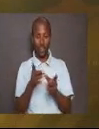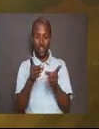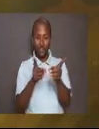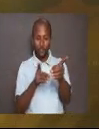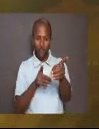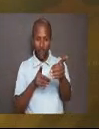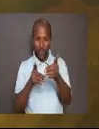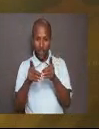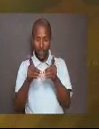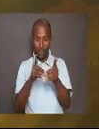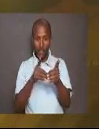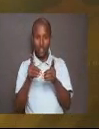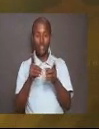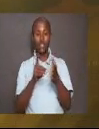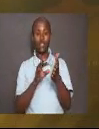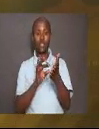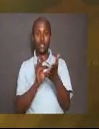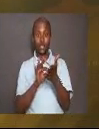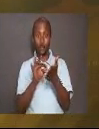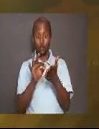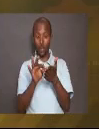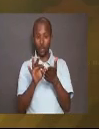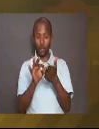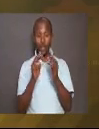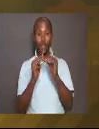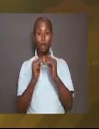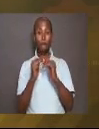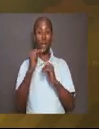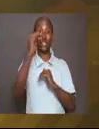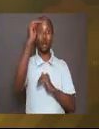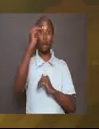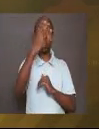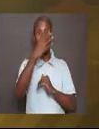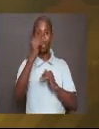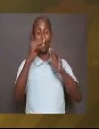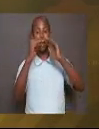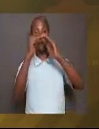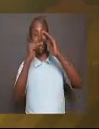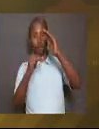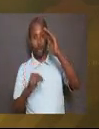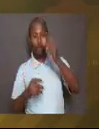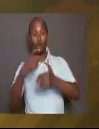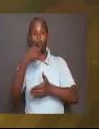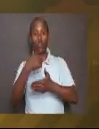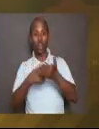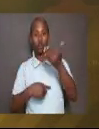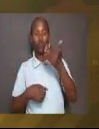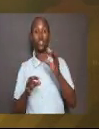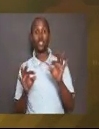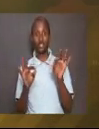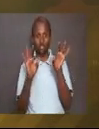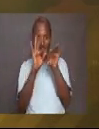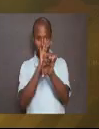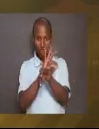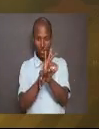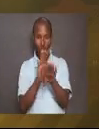defining critical numbers and the maximum and minimum values of a function